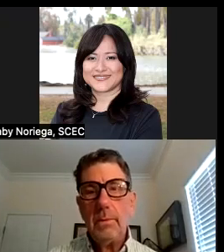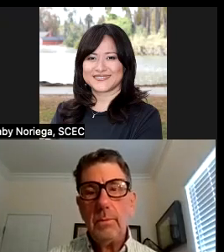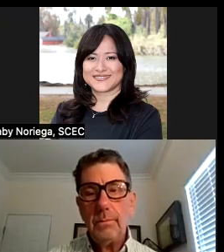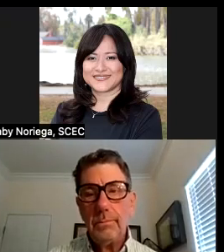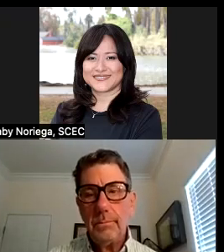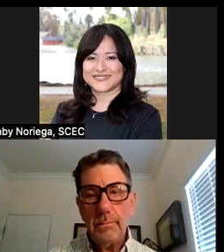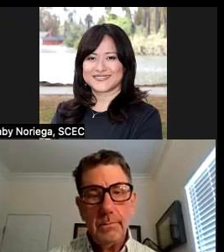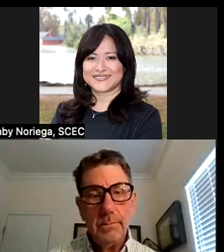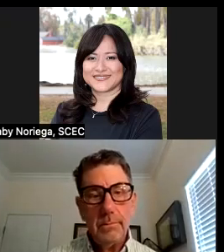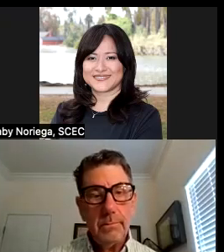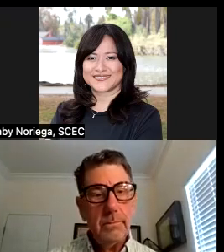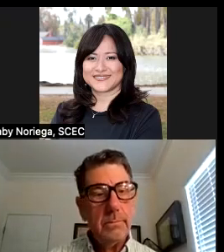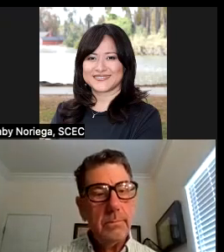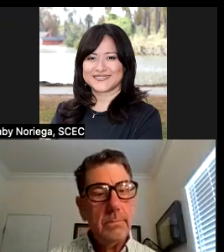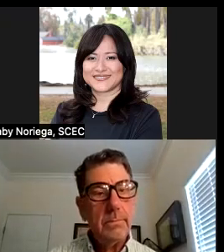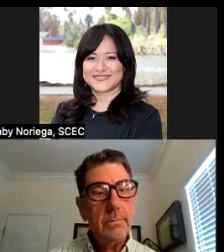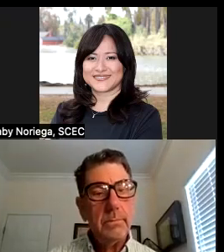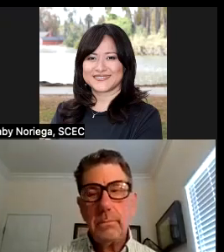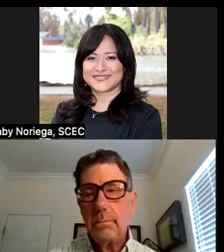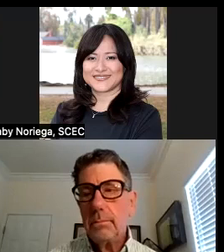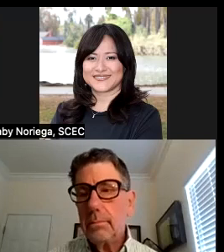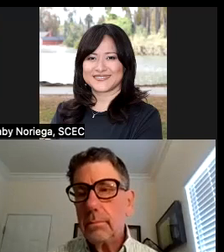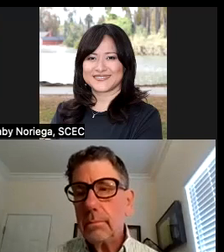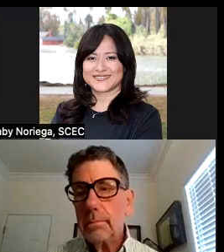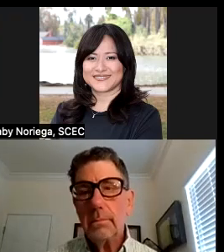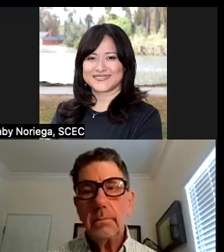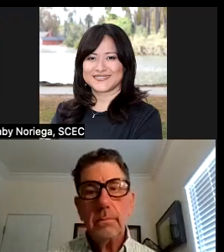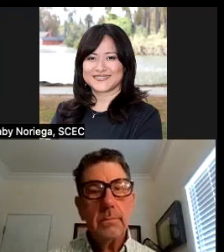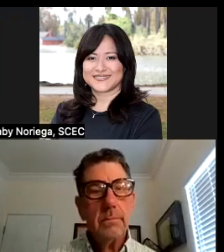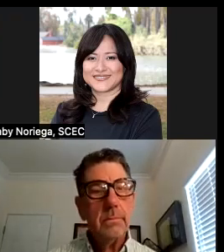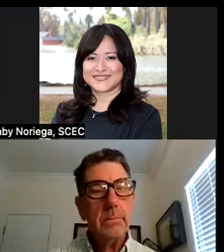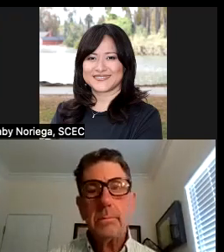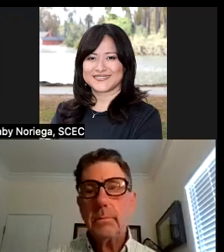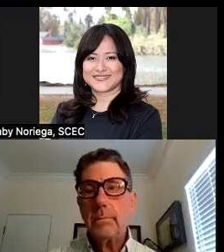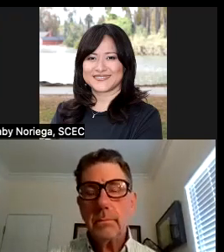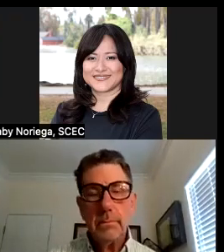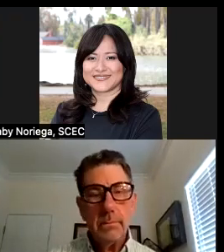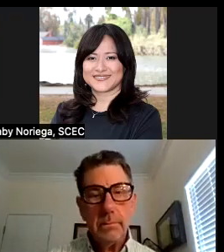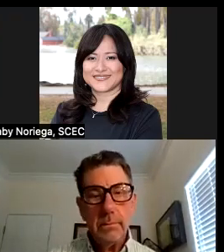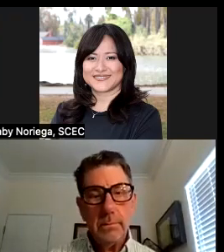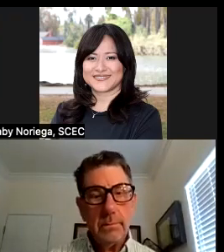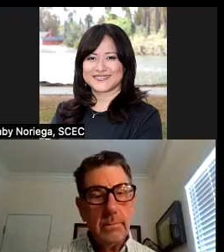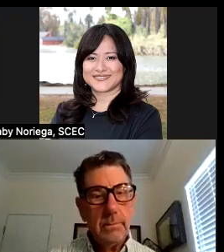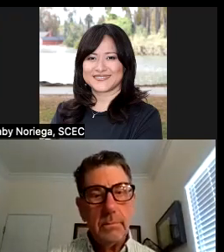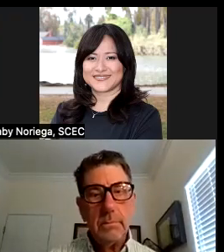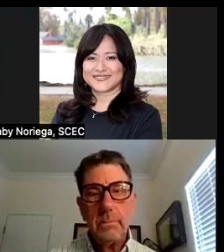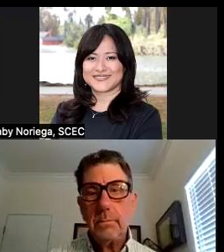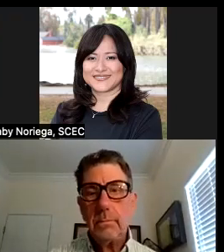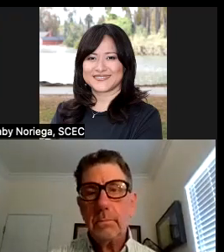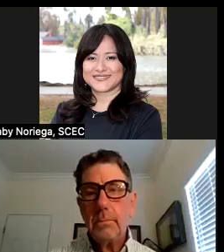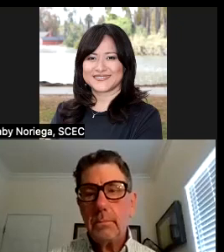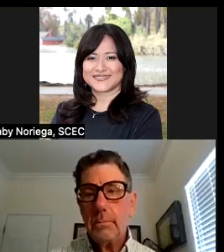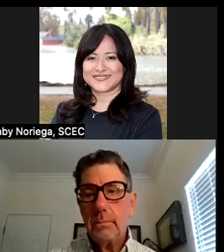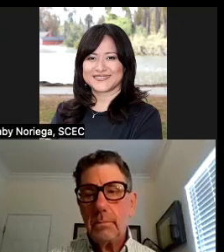programs don't do tsunami. There's nothing about tsunami in them right now. Now we're trying to change